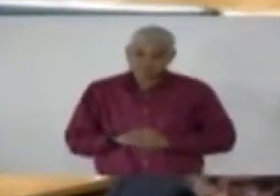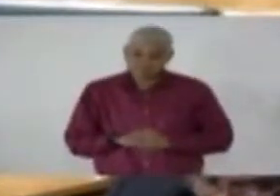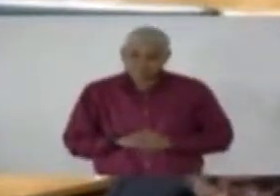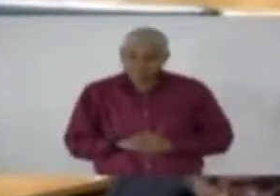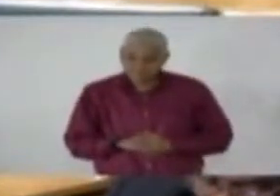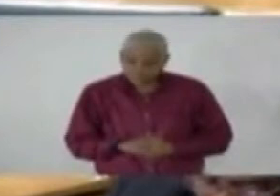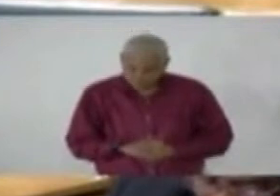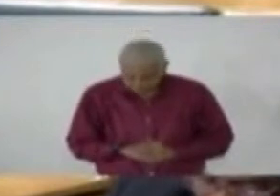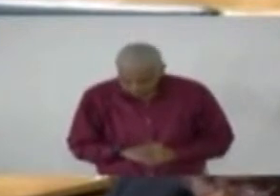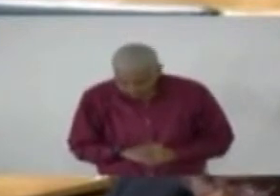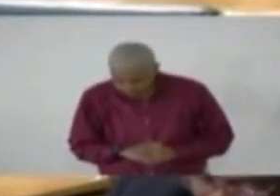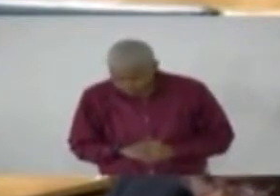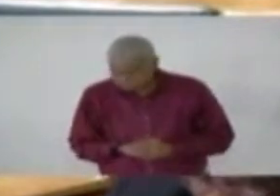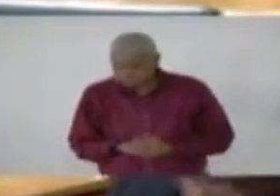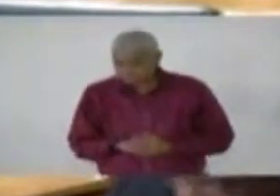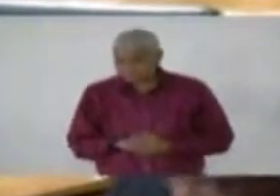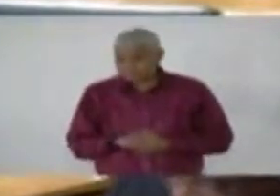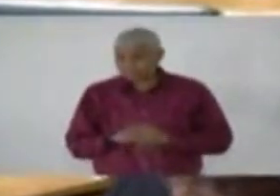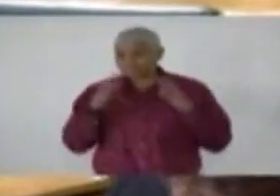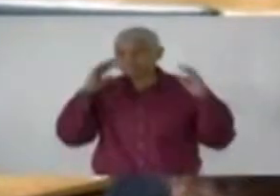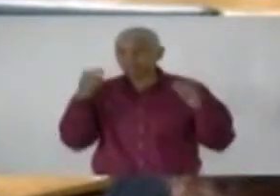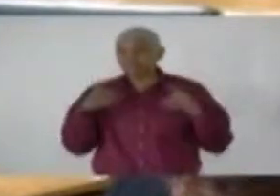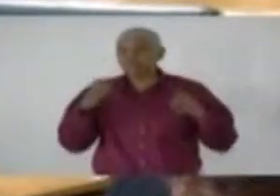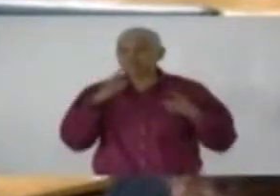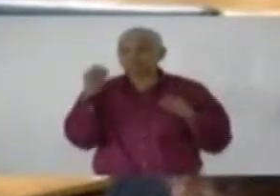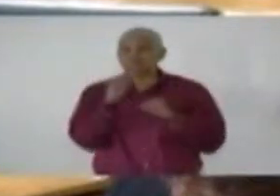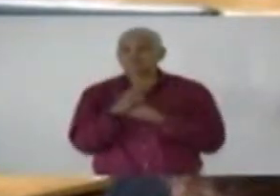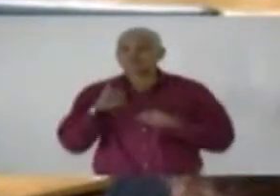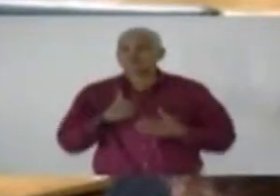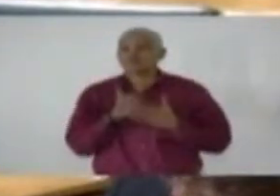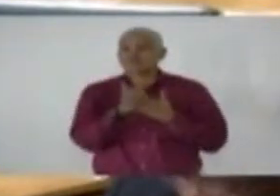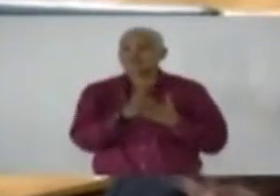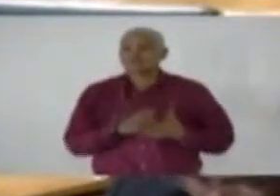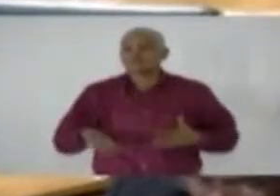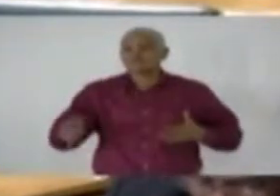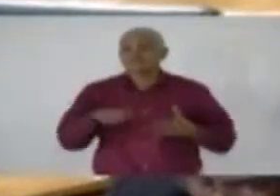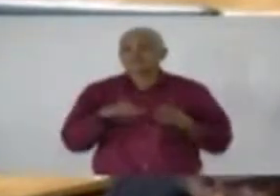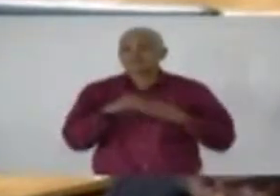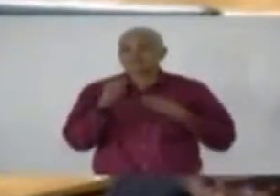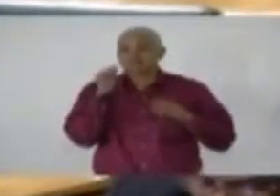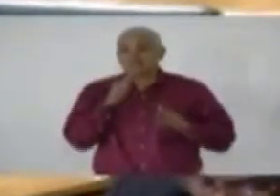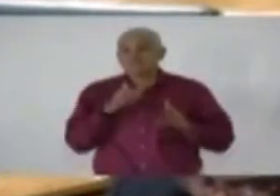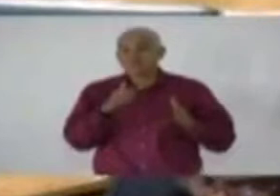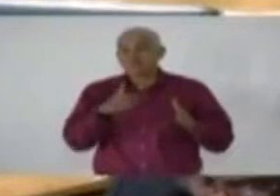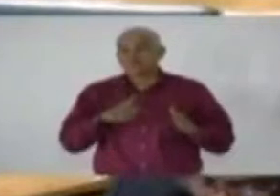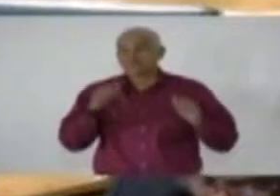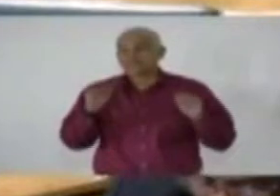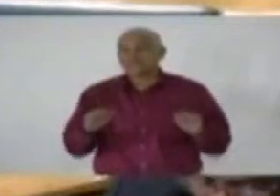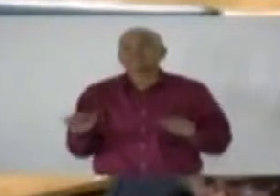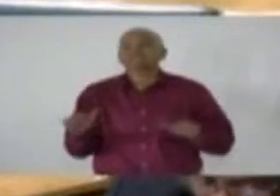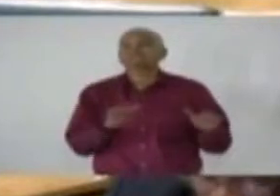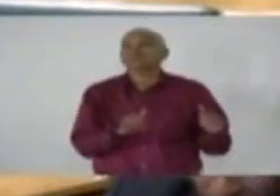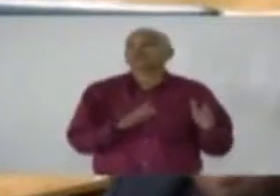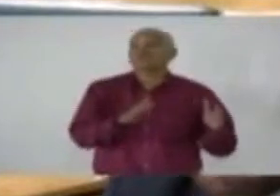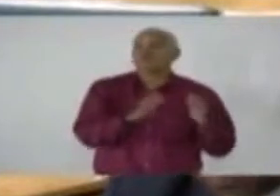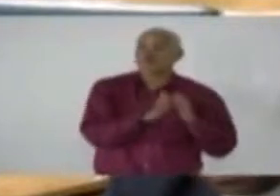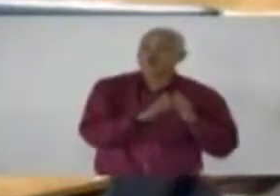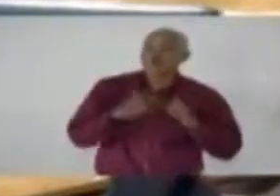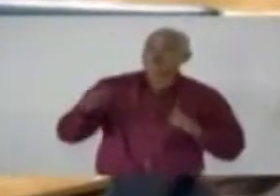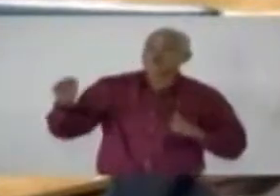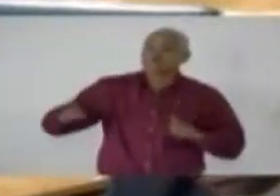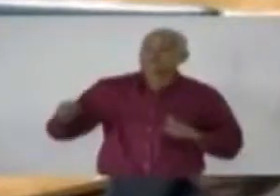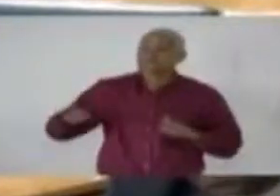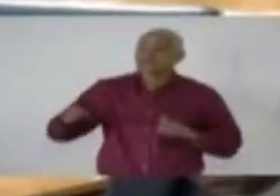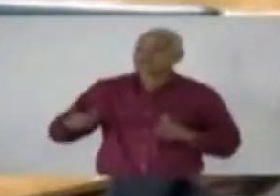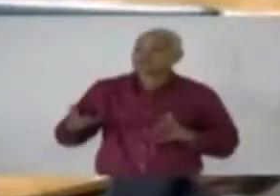So, Mr. President, we want to make sure we help them in every way we can. In a similar vein, Mr. President, yes,